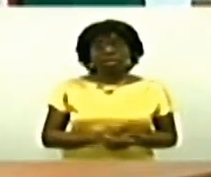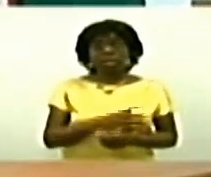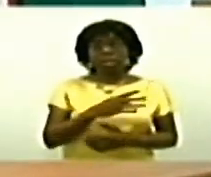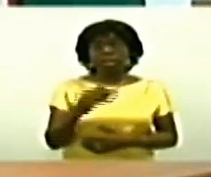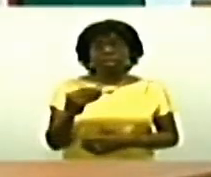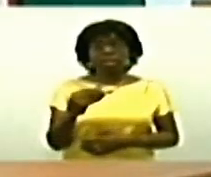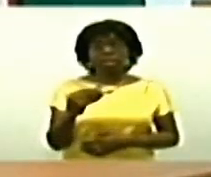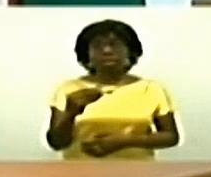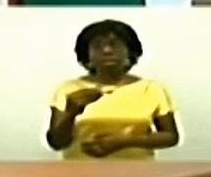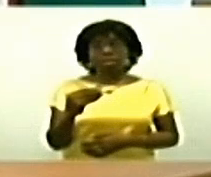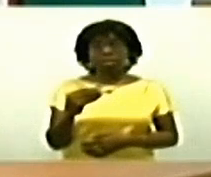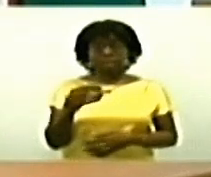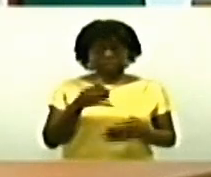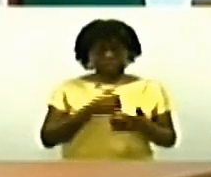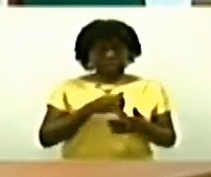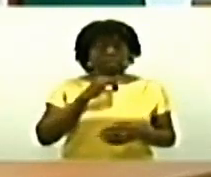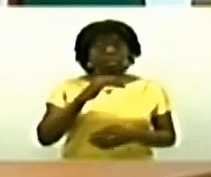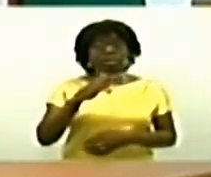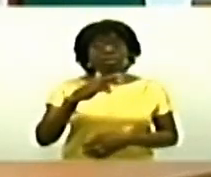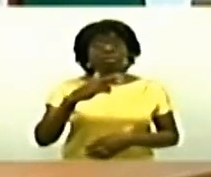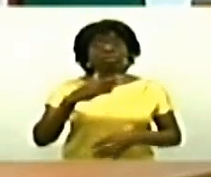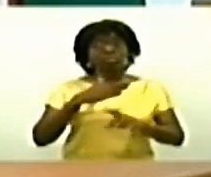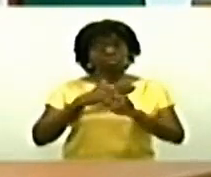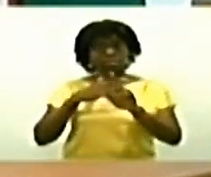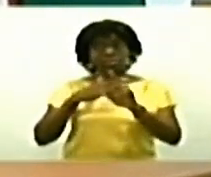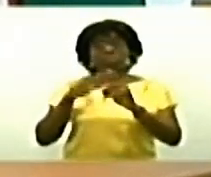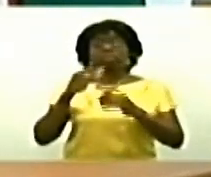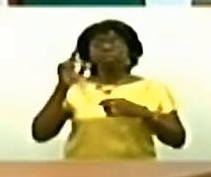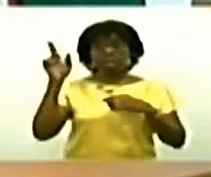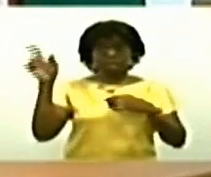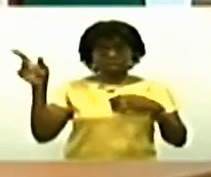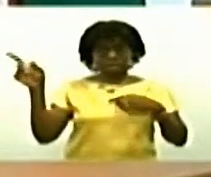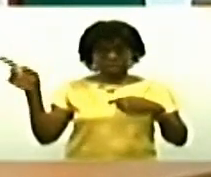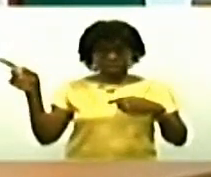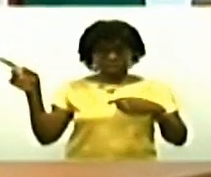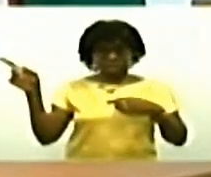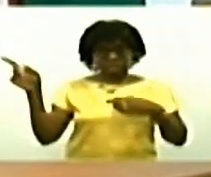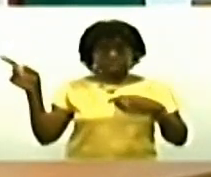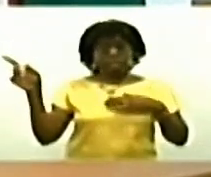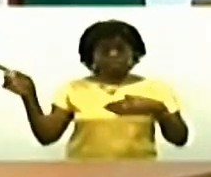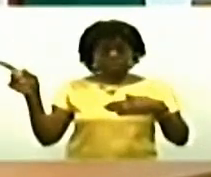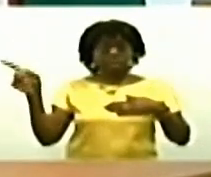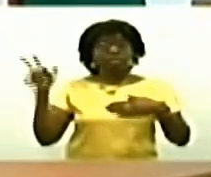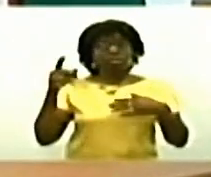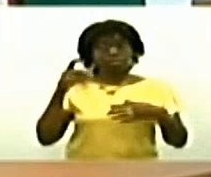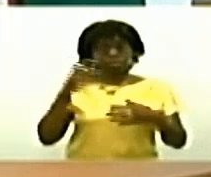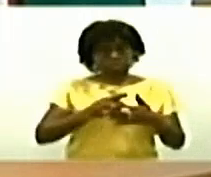And it is my charge that you continue along that line.